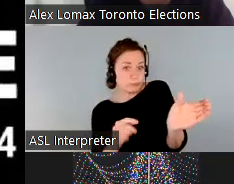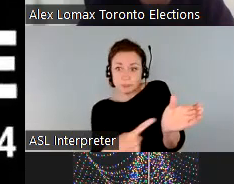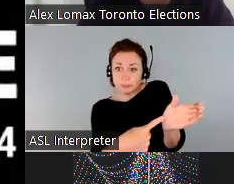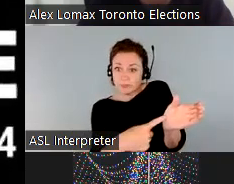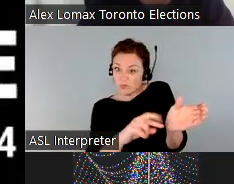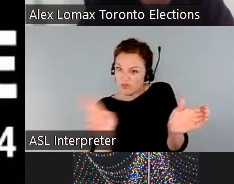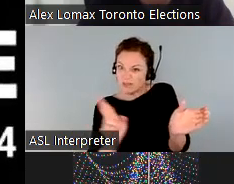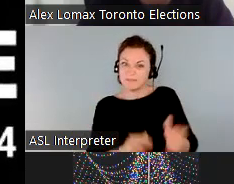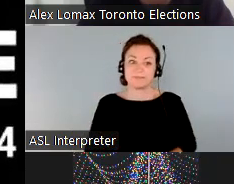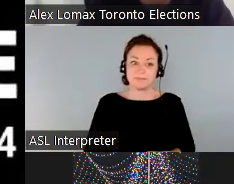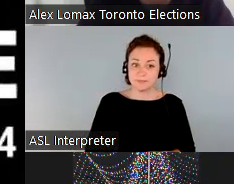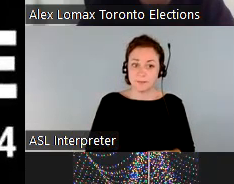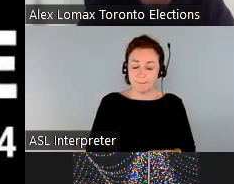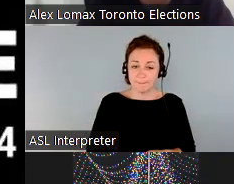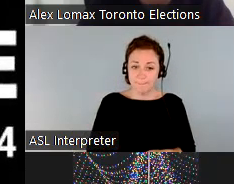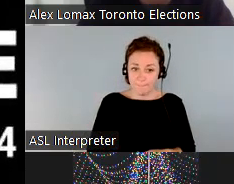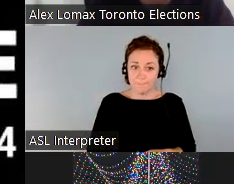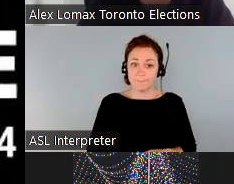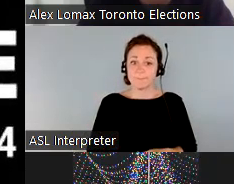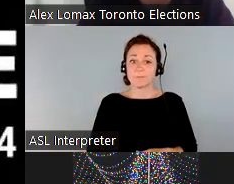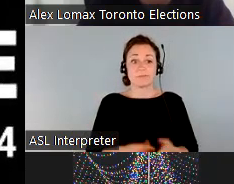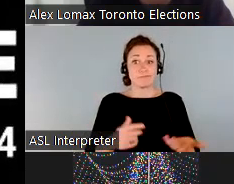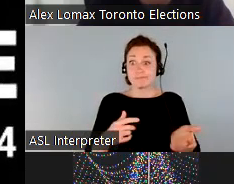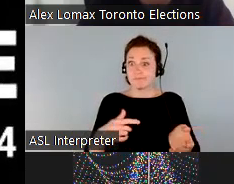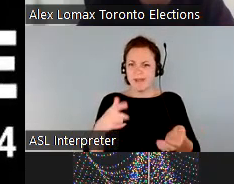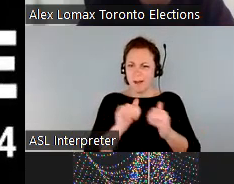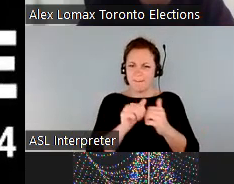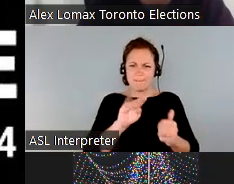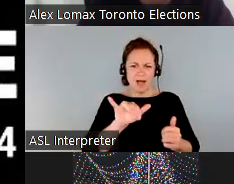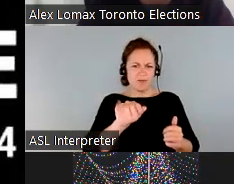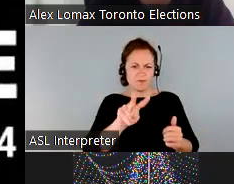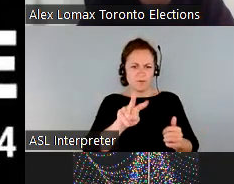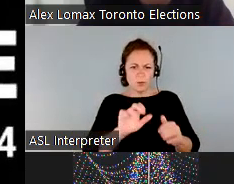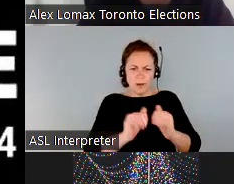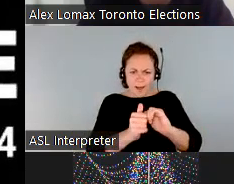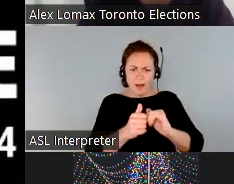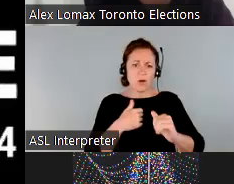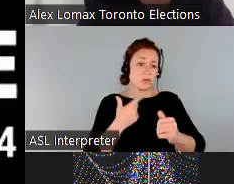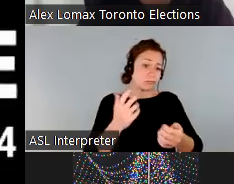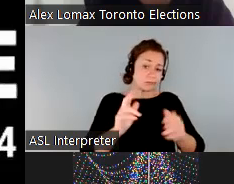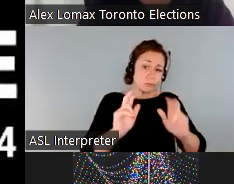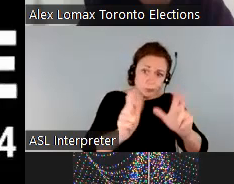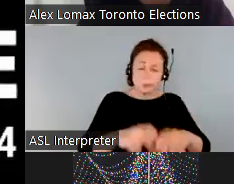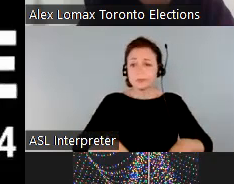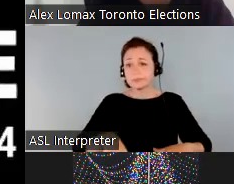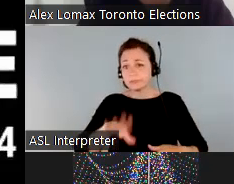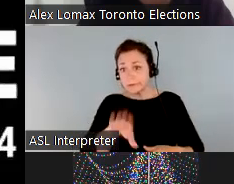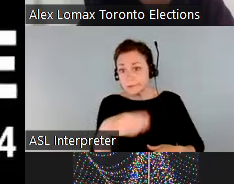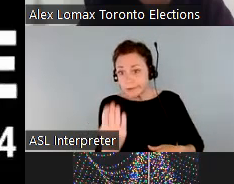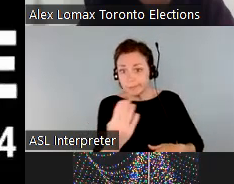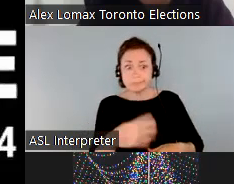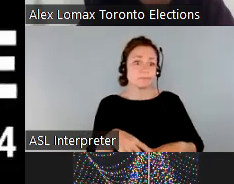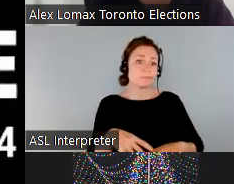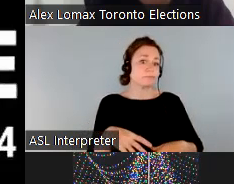My Vote can be easily accessed by using either a computer, tablet, or smartphone. And remember to check My Vote before you go to vote,